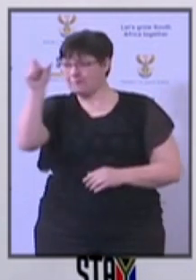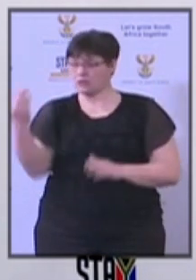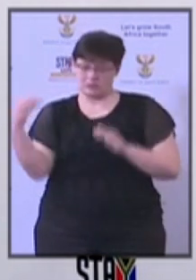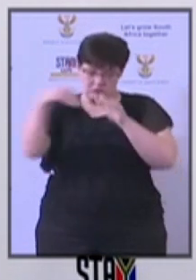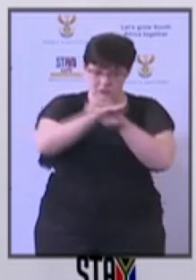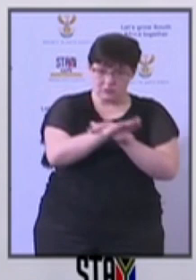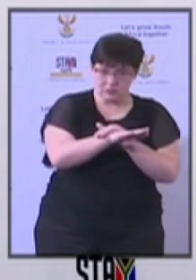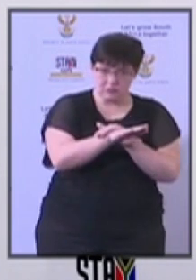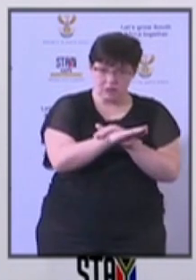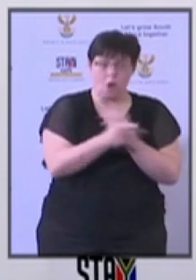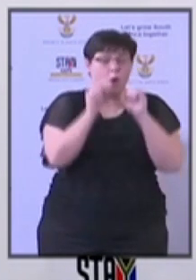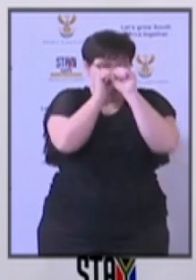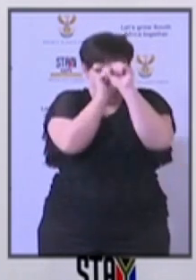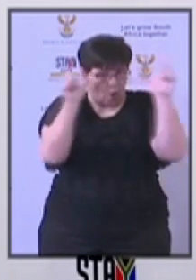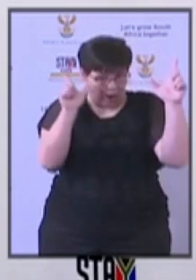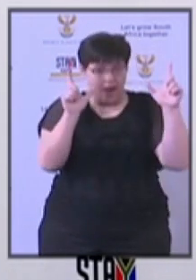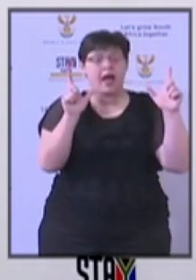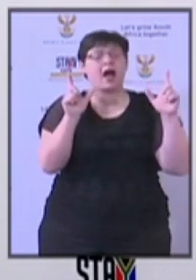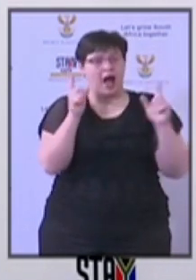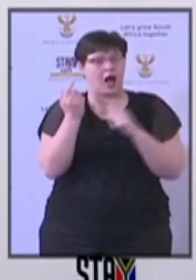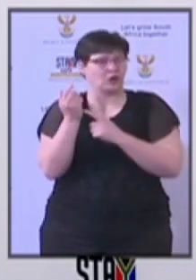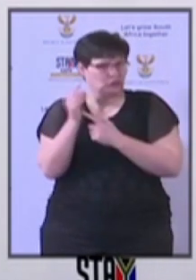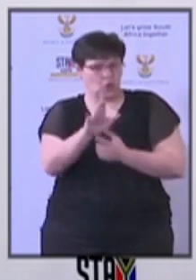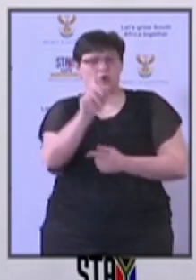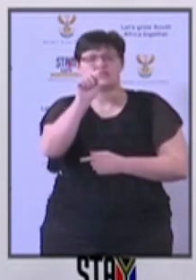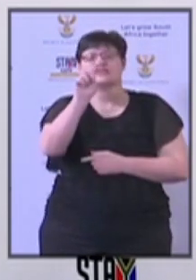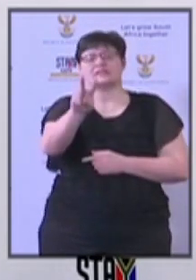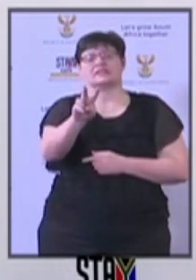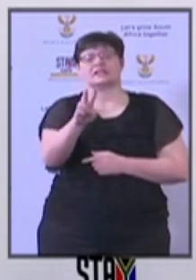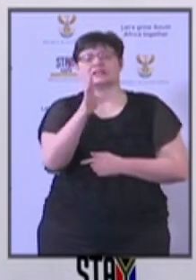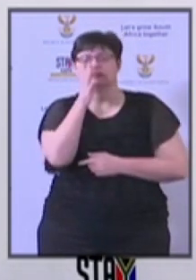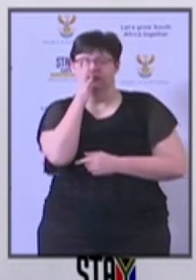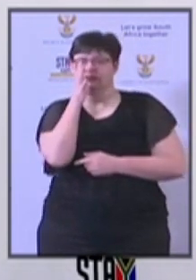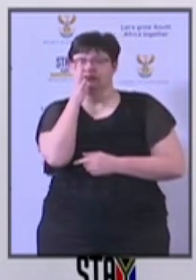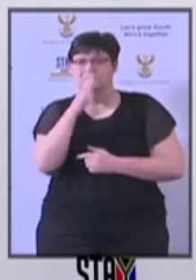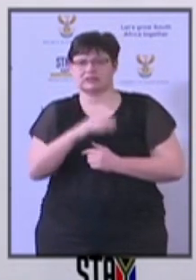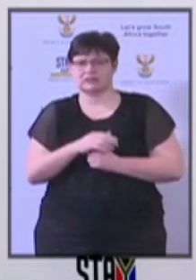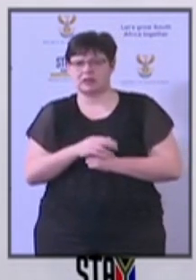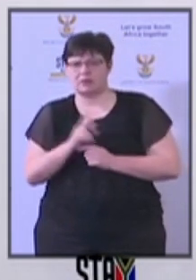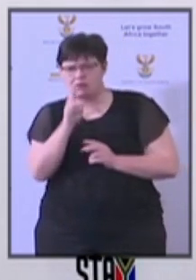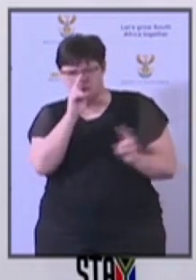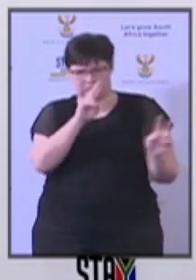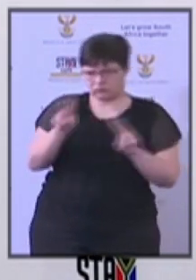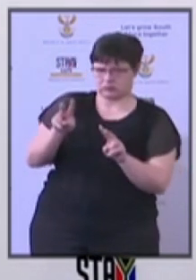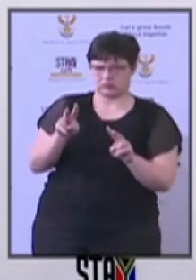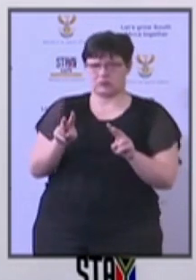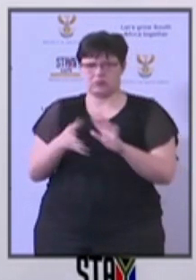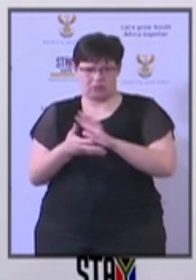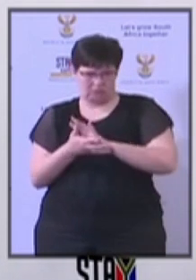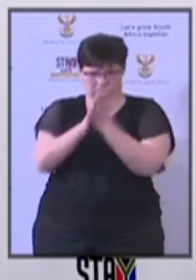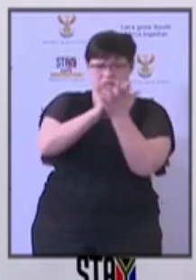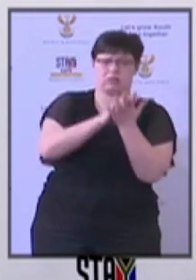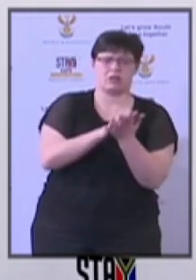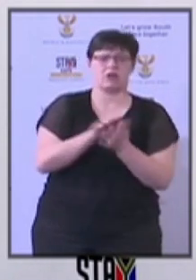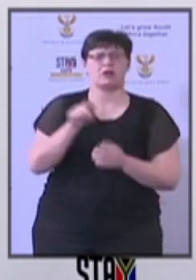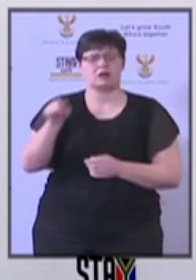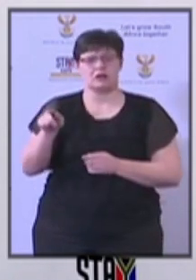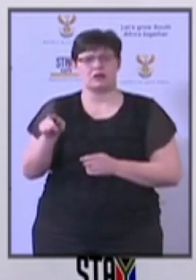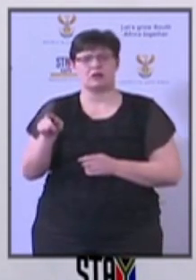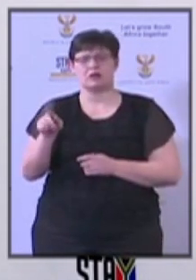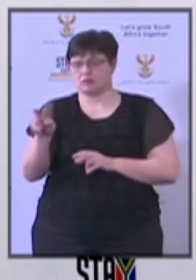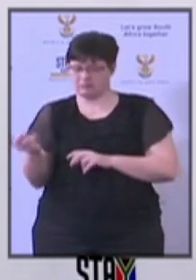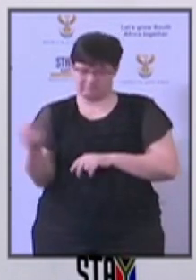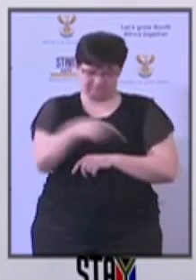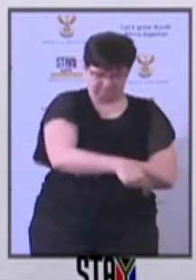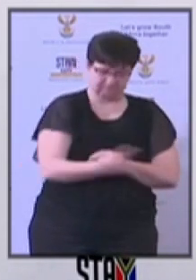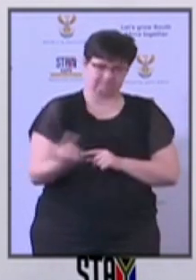there. We are aware, it has been shown a lot on TV, and it has caught a lot of reactions that Zimbabweans have been crossing the border